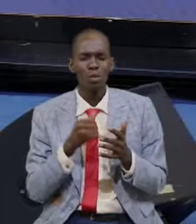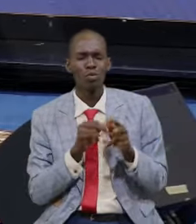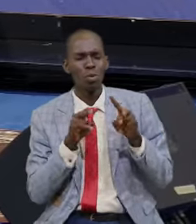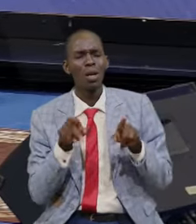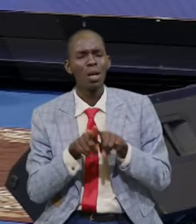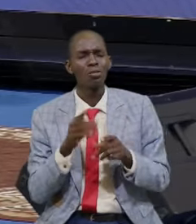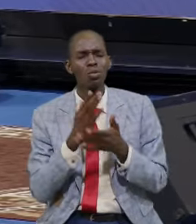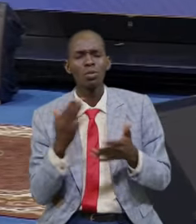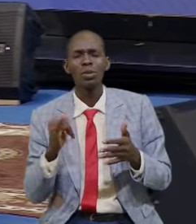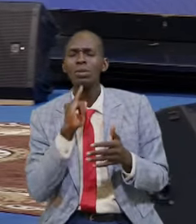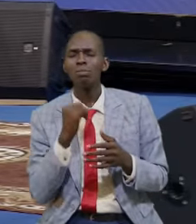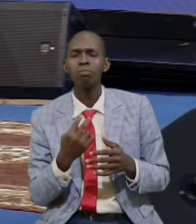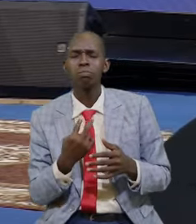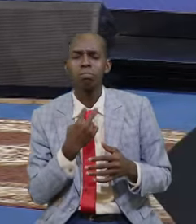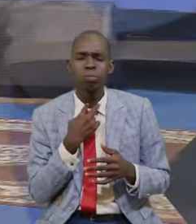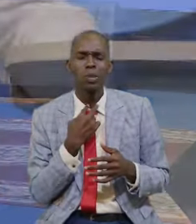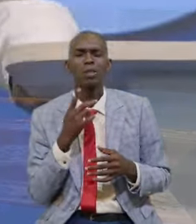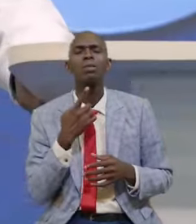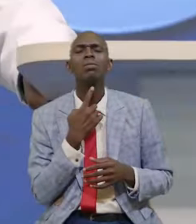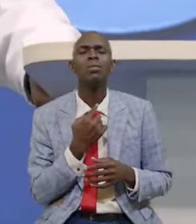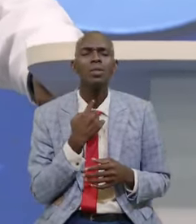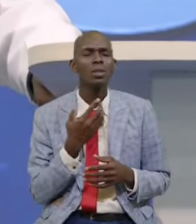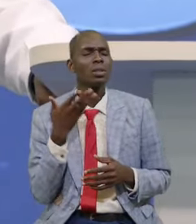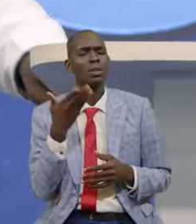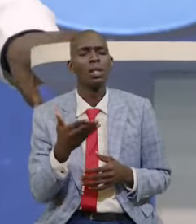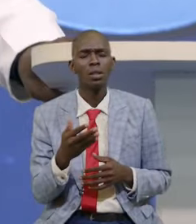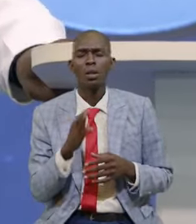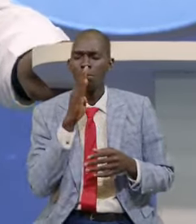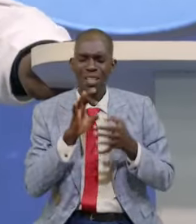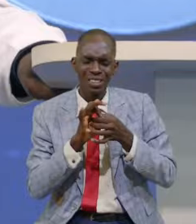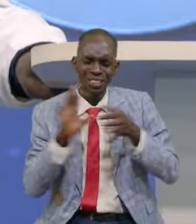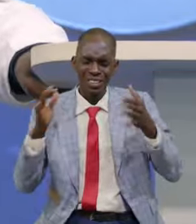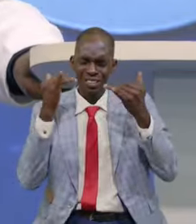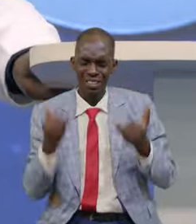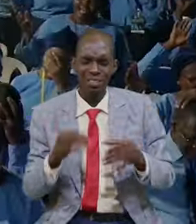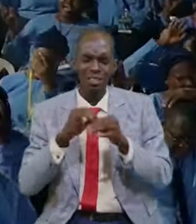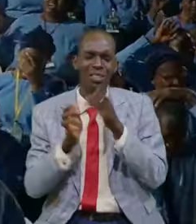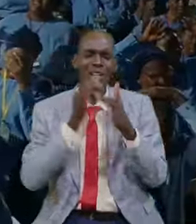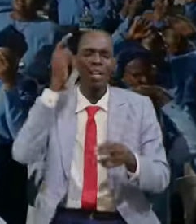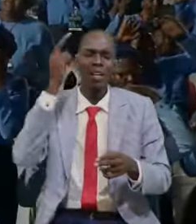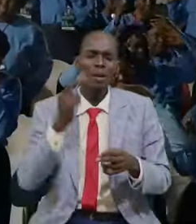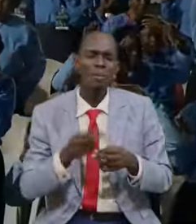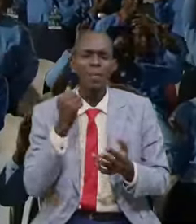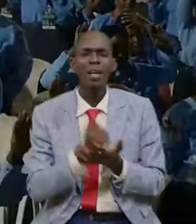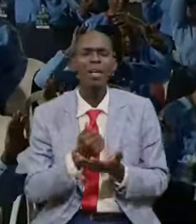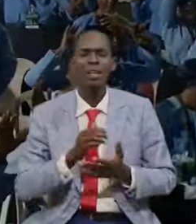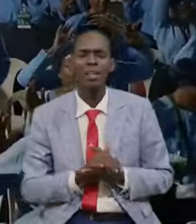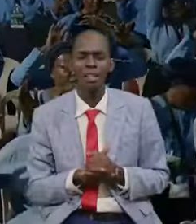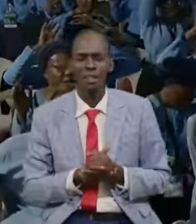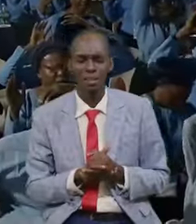your throat and holding your throat. Be released in Jesus' name.